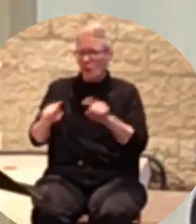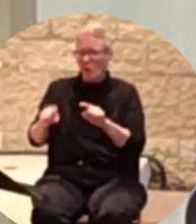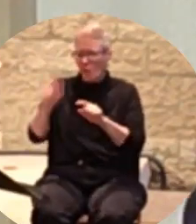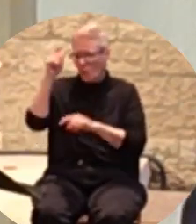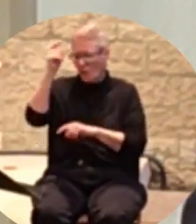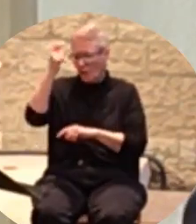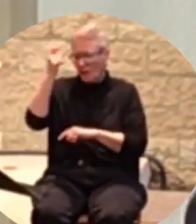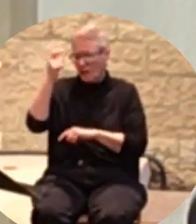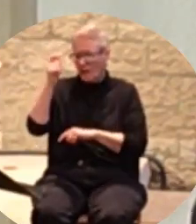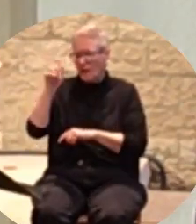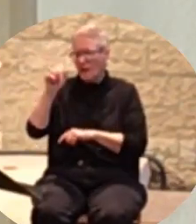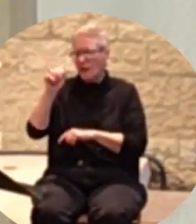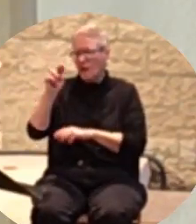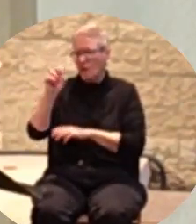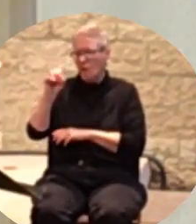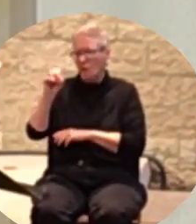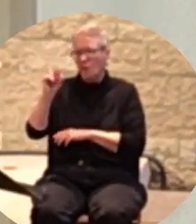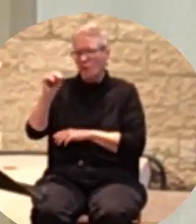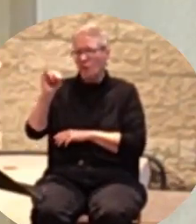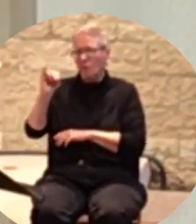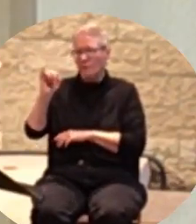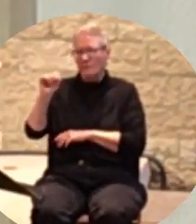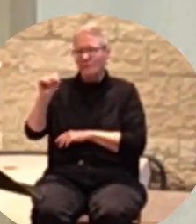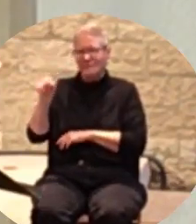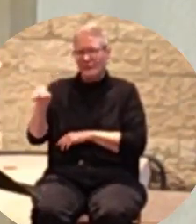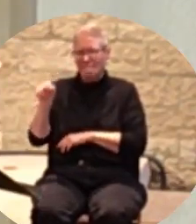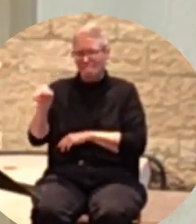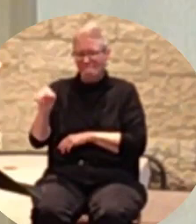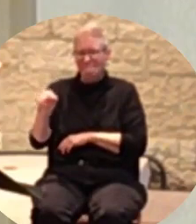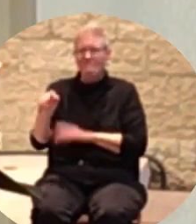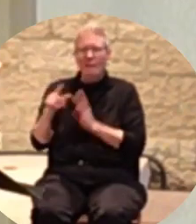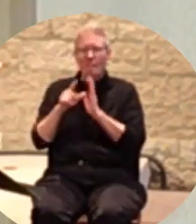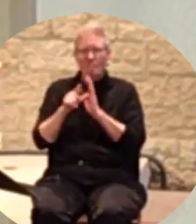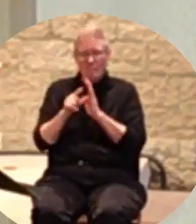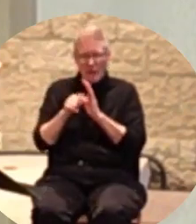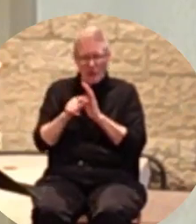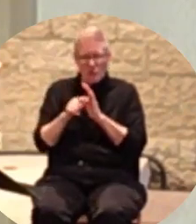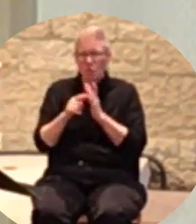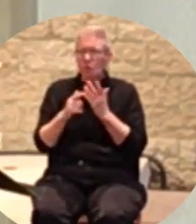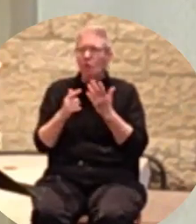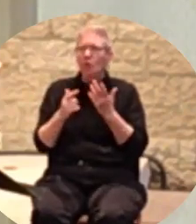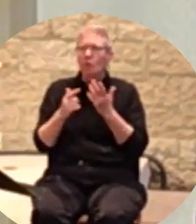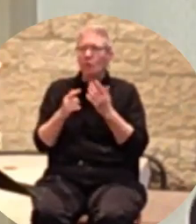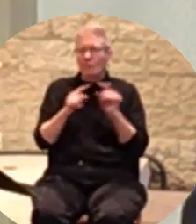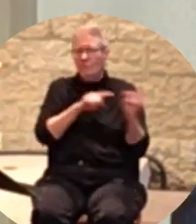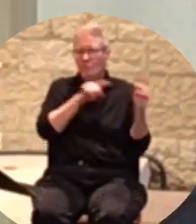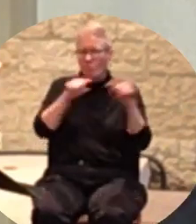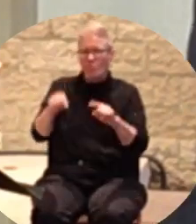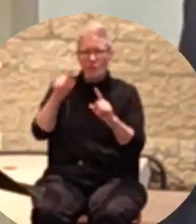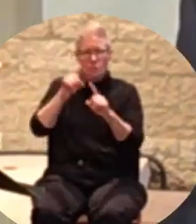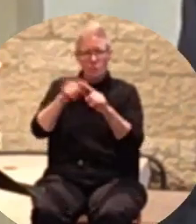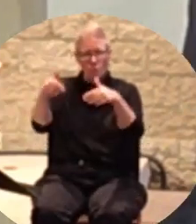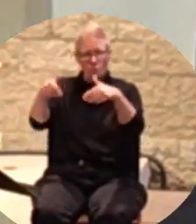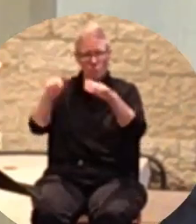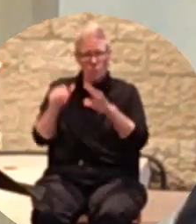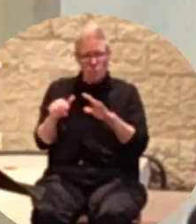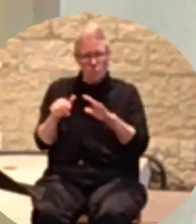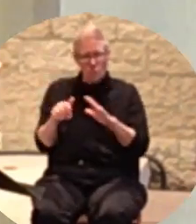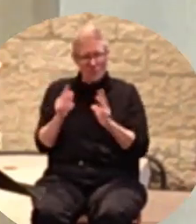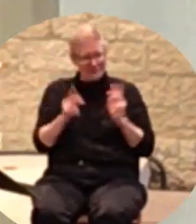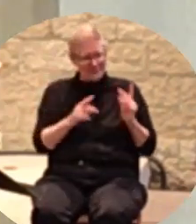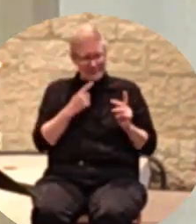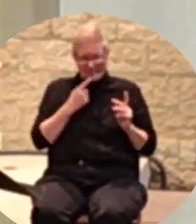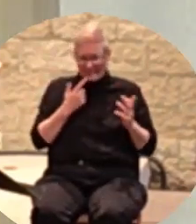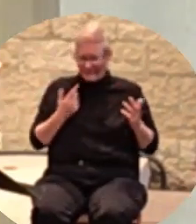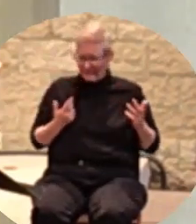the first day of the week, when the sun had risen, they went to the tomb. They had been saying to one another, "Who